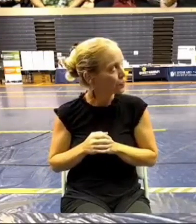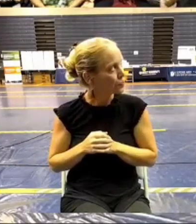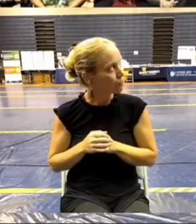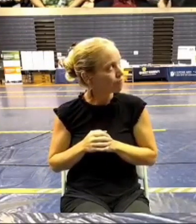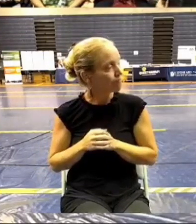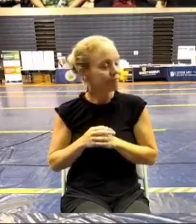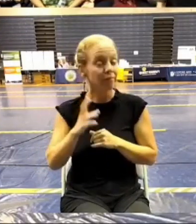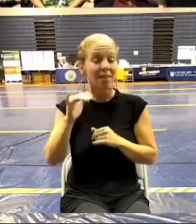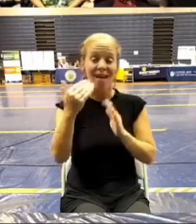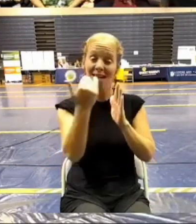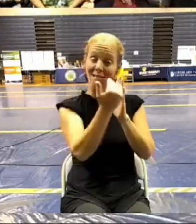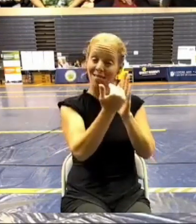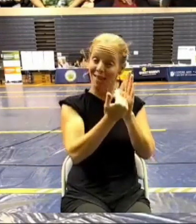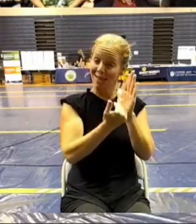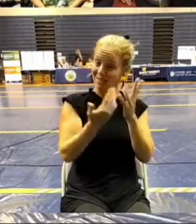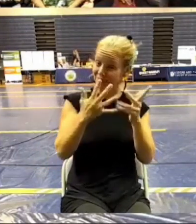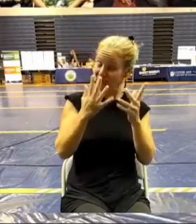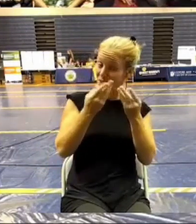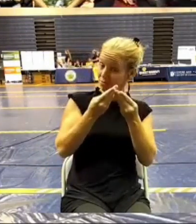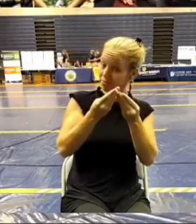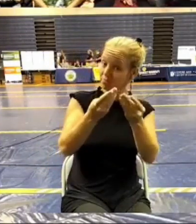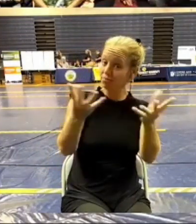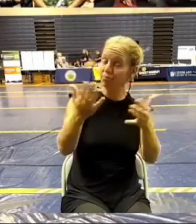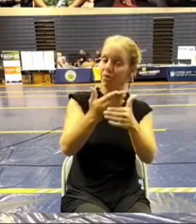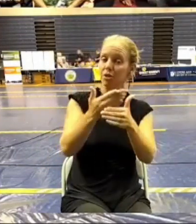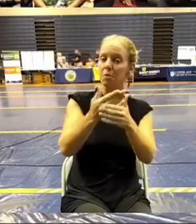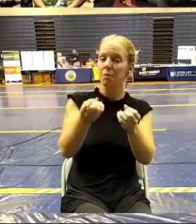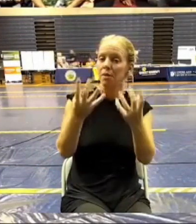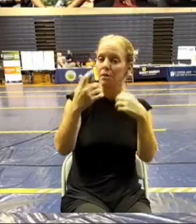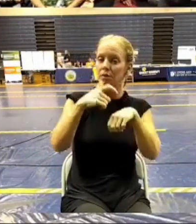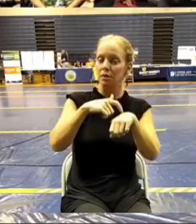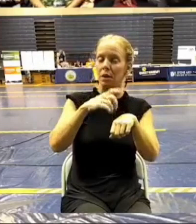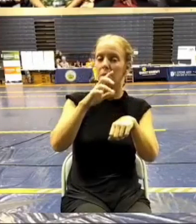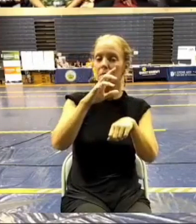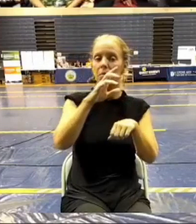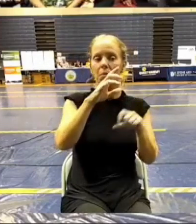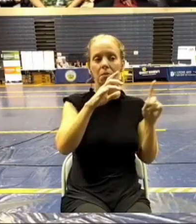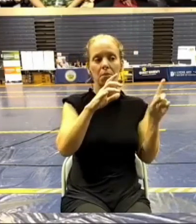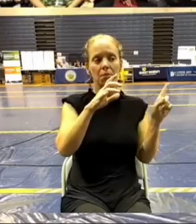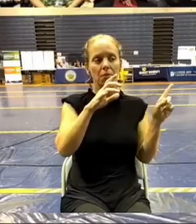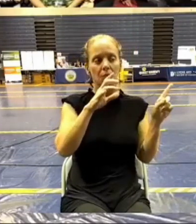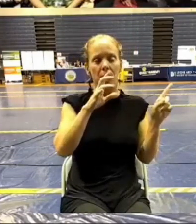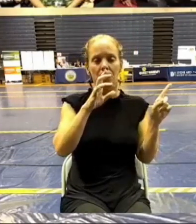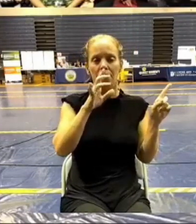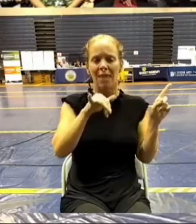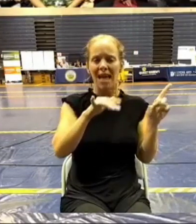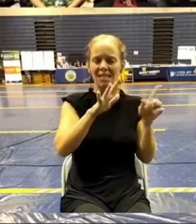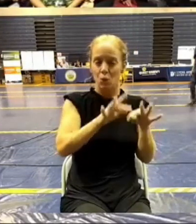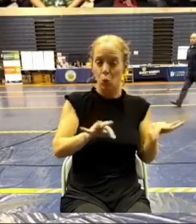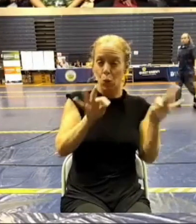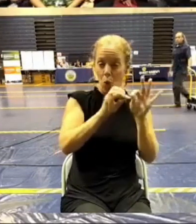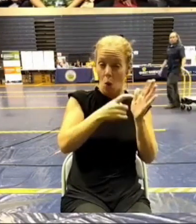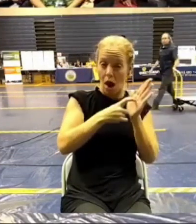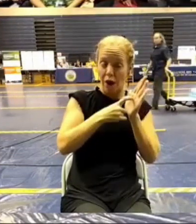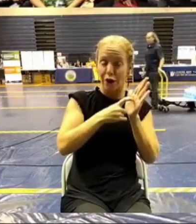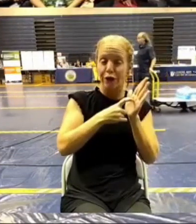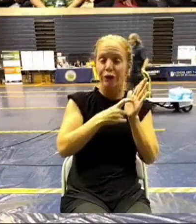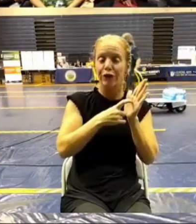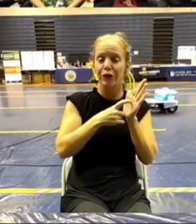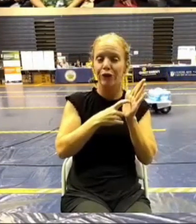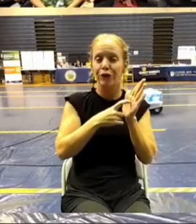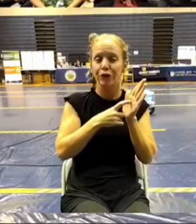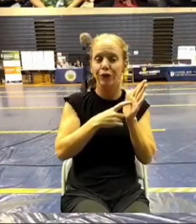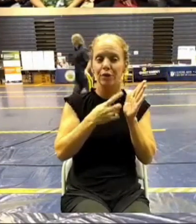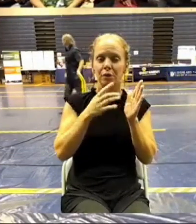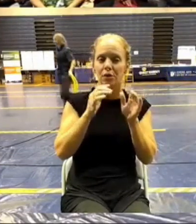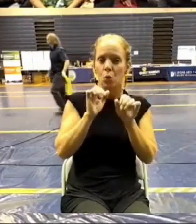This list has been shared numerous times too. This is the criteria that we use, our infrastructure task force team, along with our partners